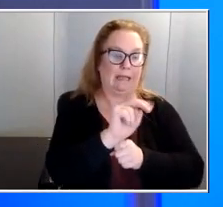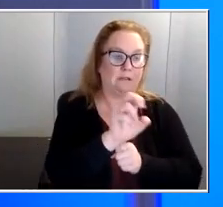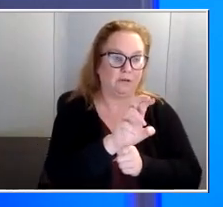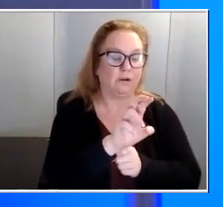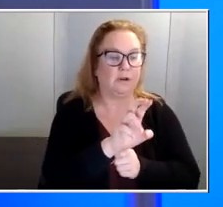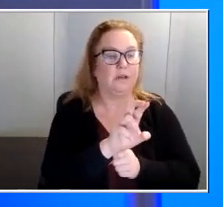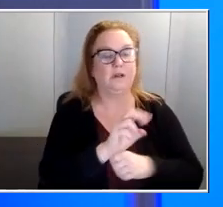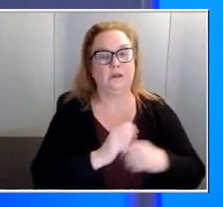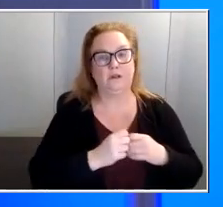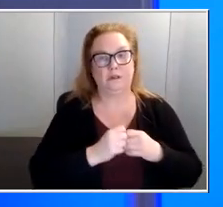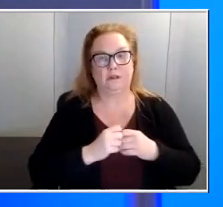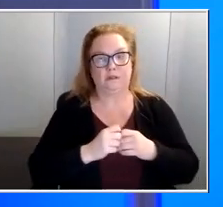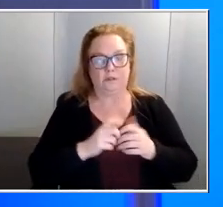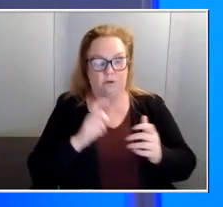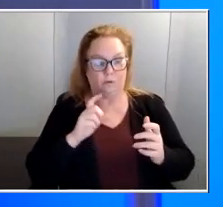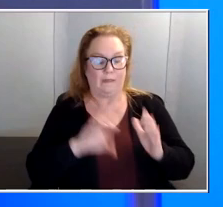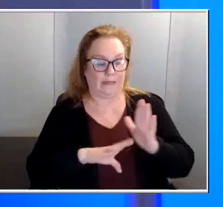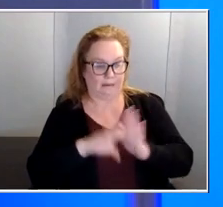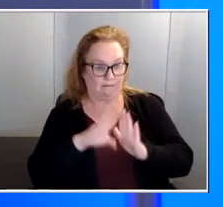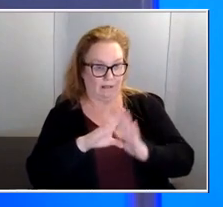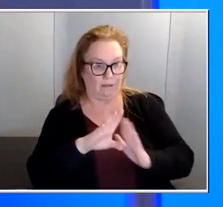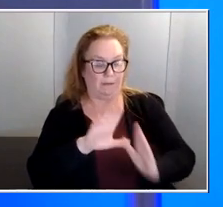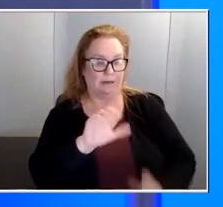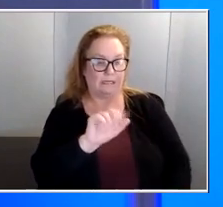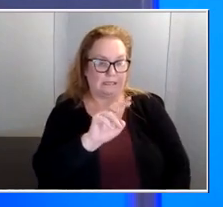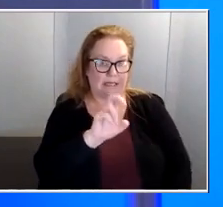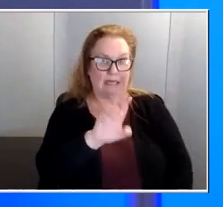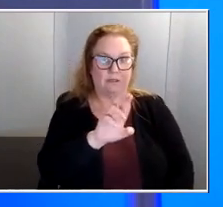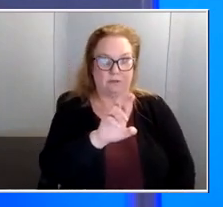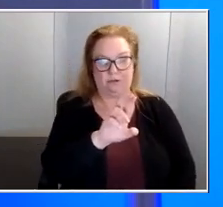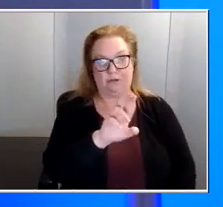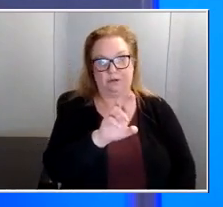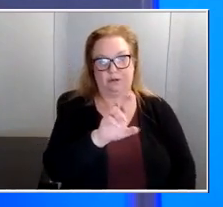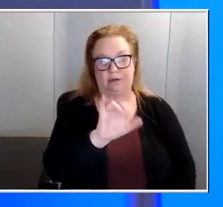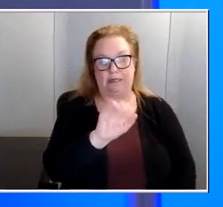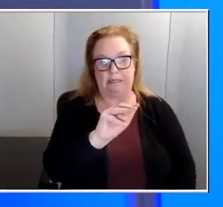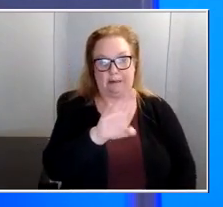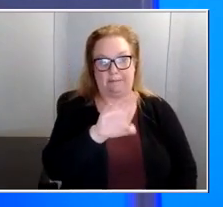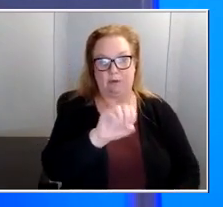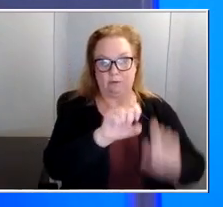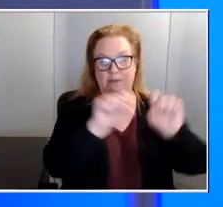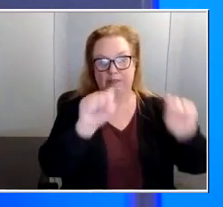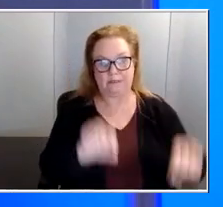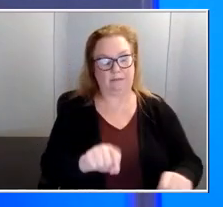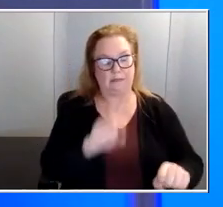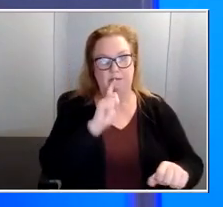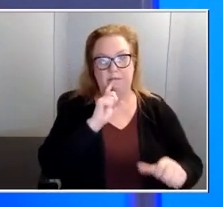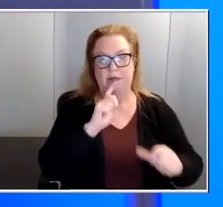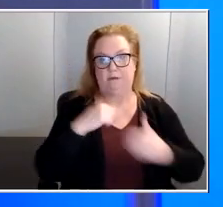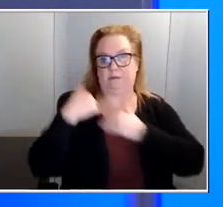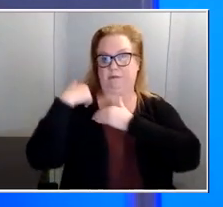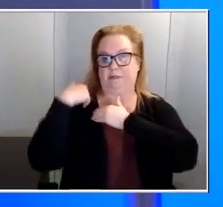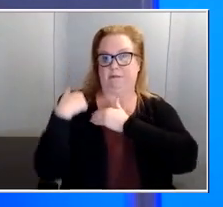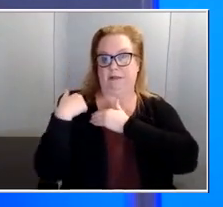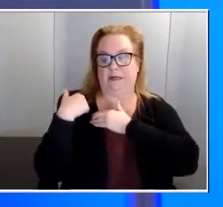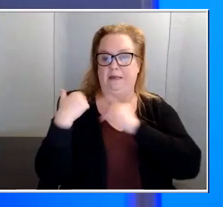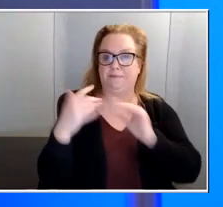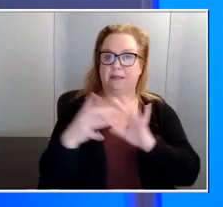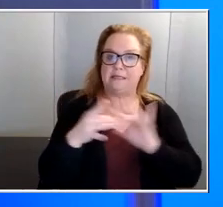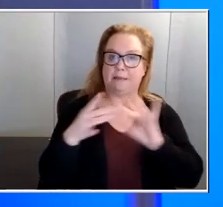south when they do develop a cancer, and part of that story is certainly in the immune system. So leveraging that knowledge, as I mentioned